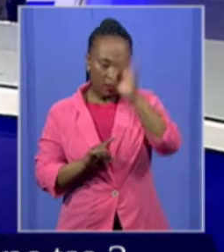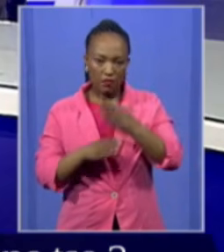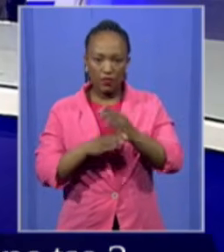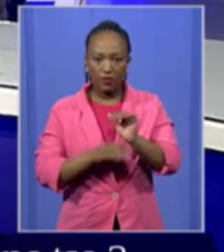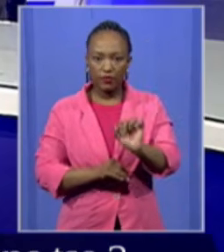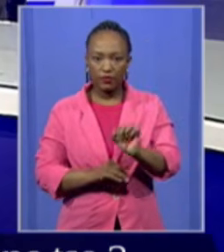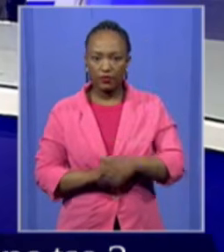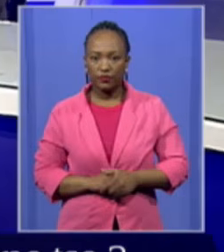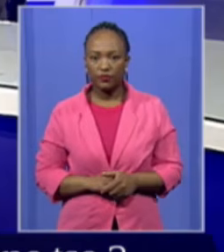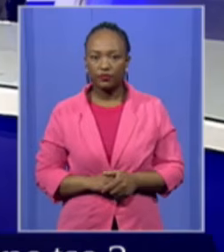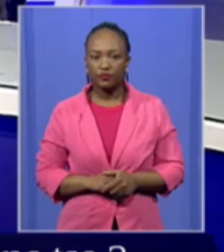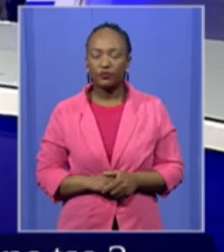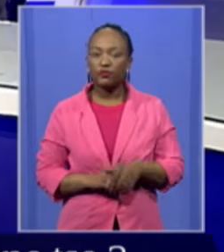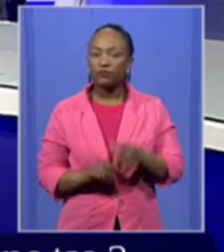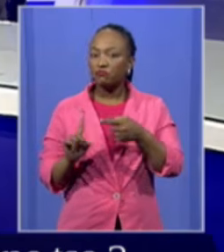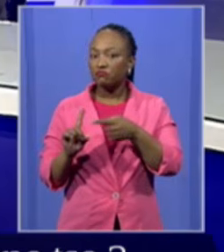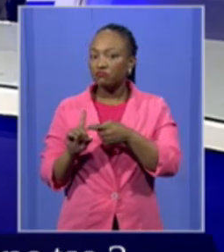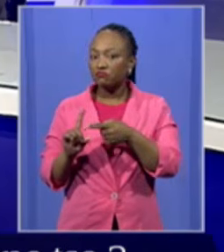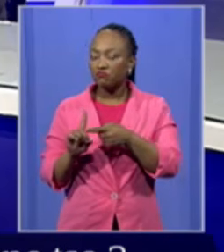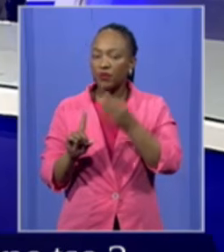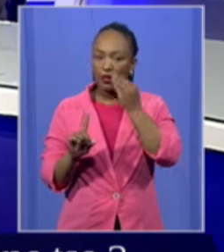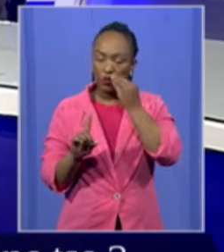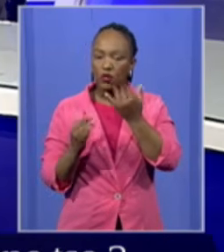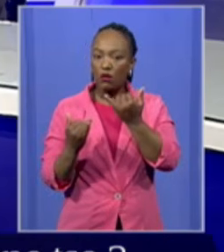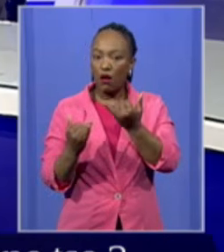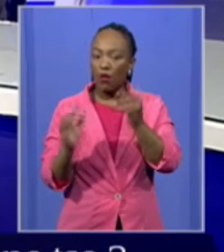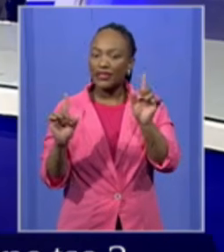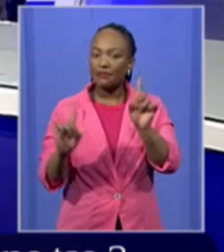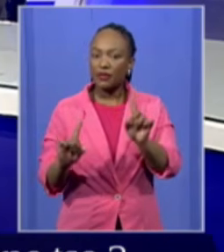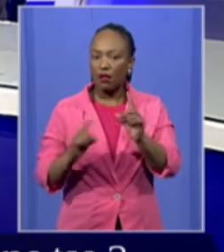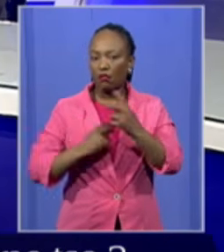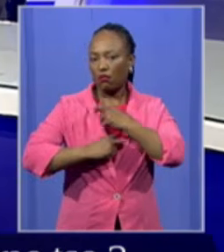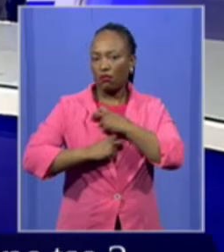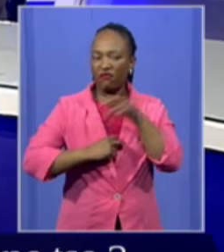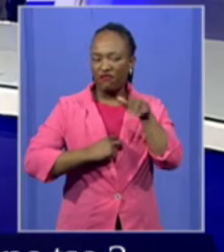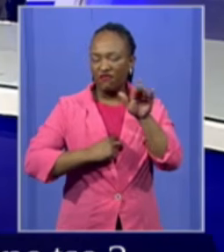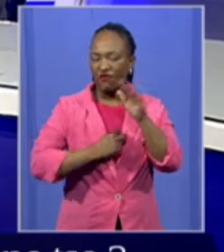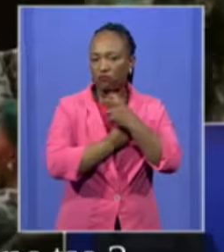hae. Mqunu o fuwe matsatsi a ikgethang a phomolo.